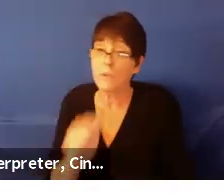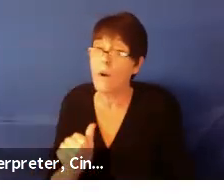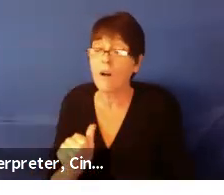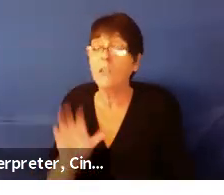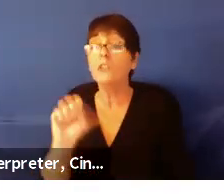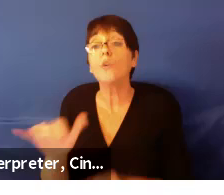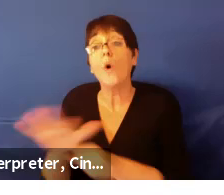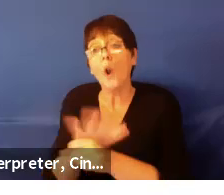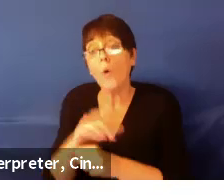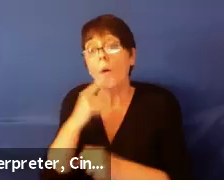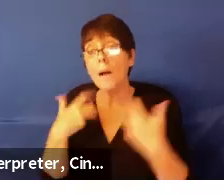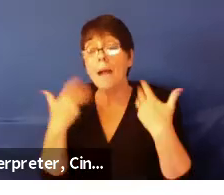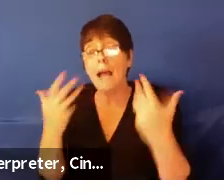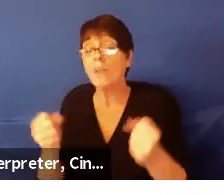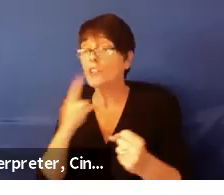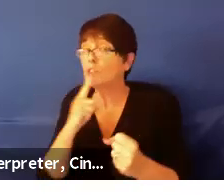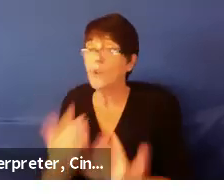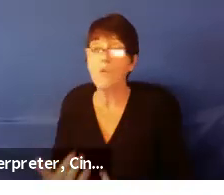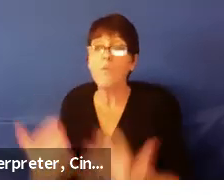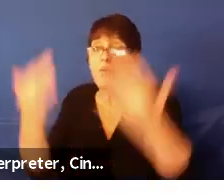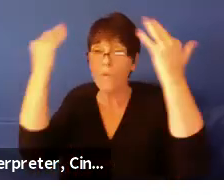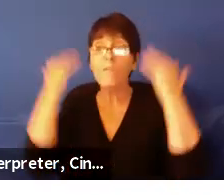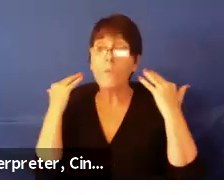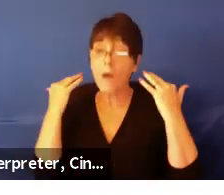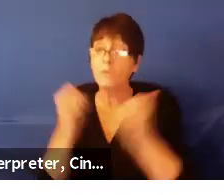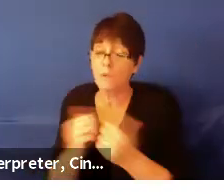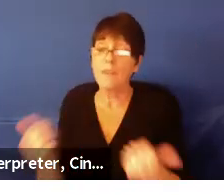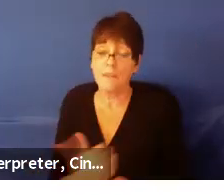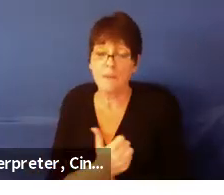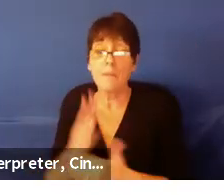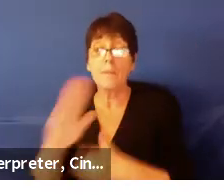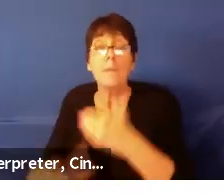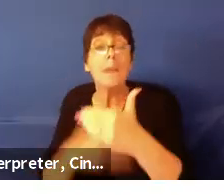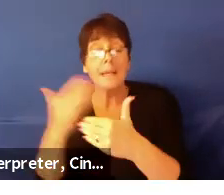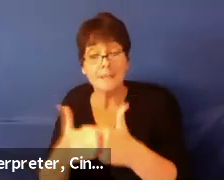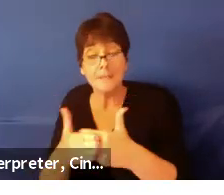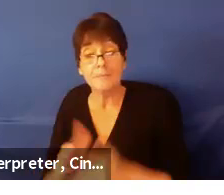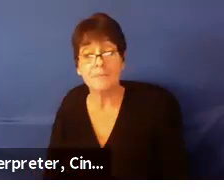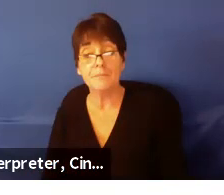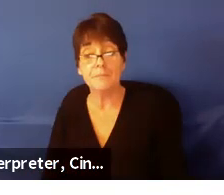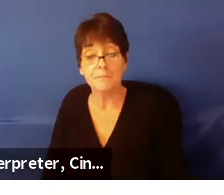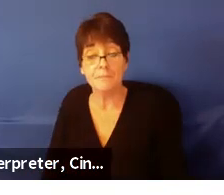local public health is really swamped with just this response. Next slide, please.